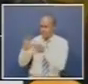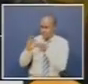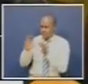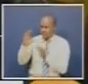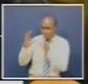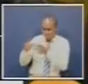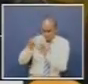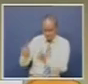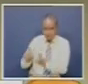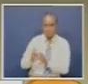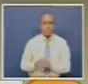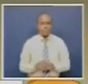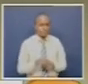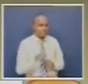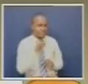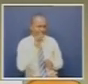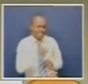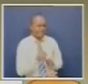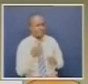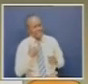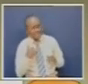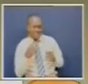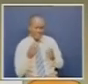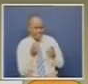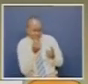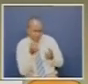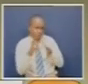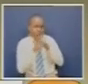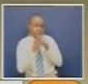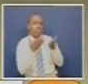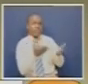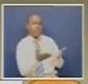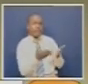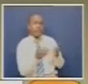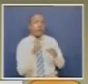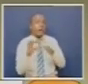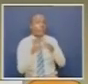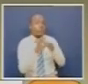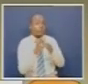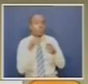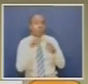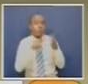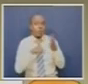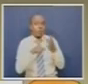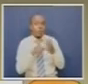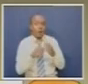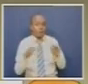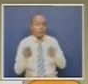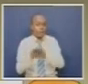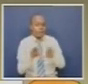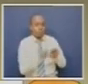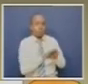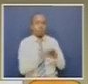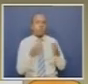now? Yes, there's a certain kind of unity. Uh-huh. And it's the unity of mutual attrition. Mm-hmm. It is